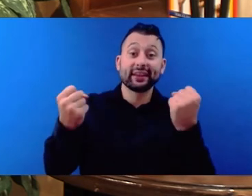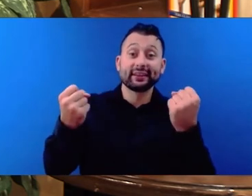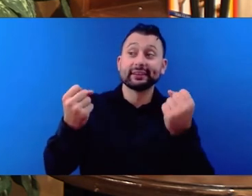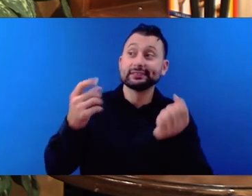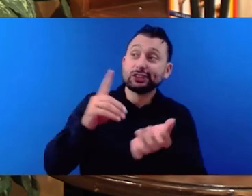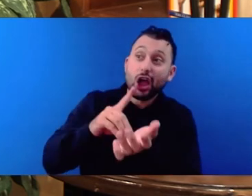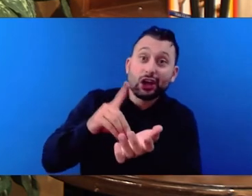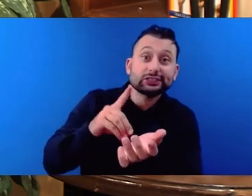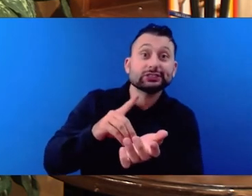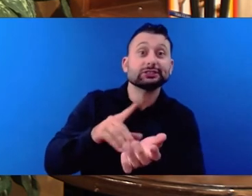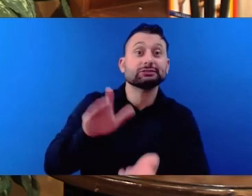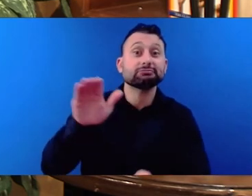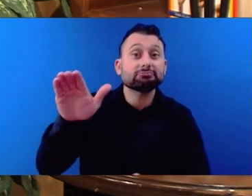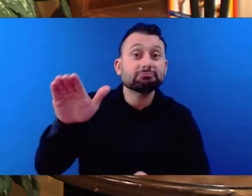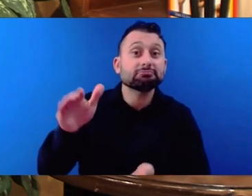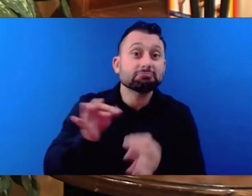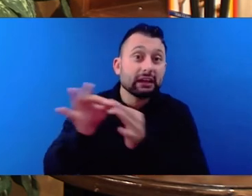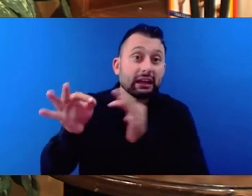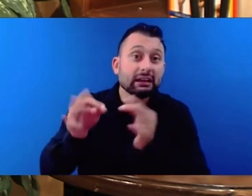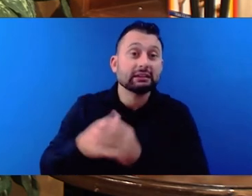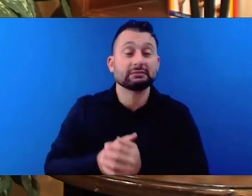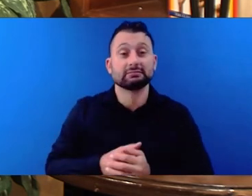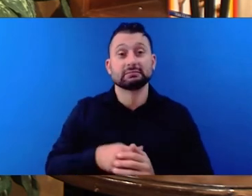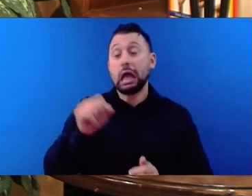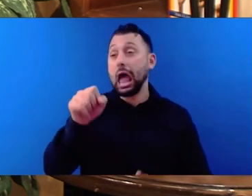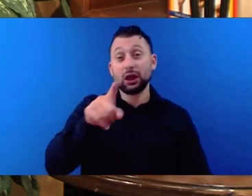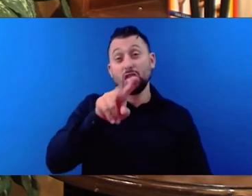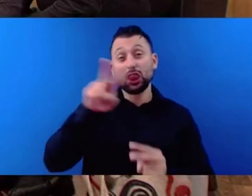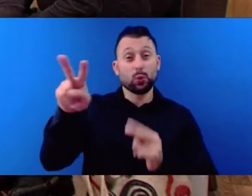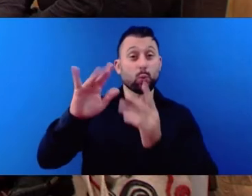can utilize on your own time as well.